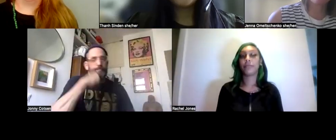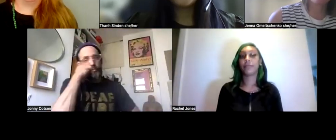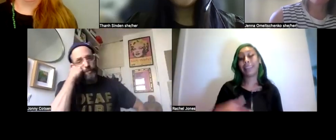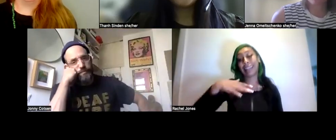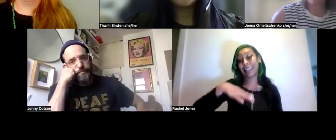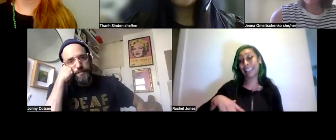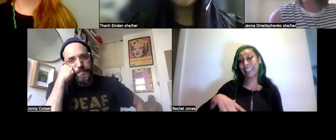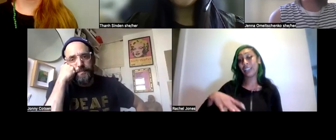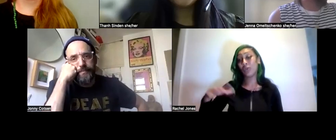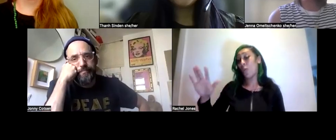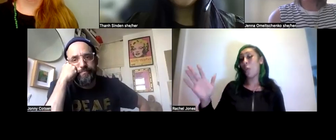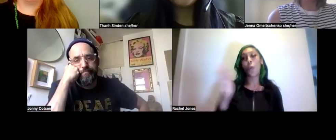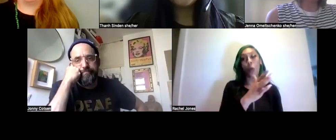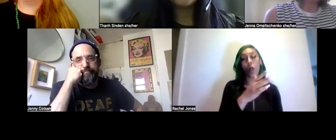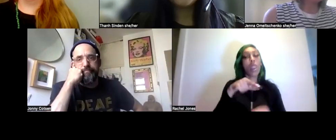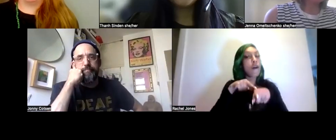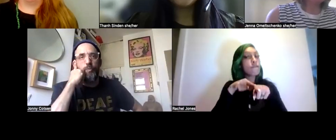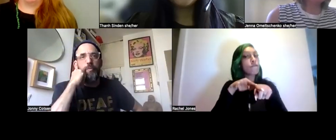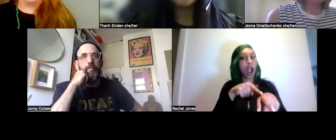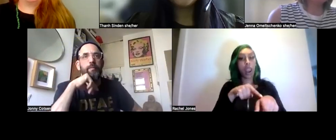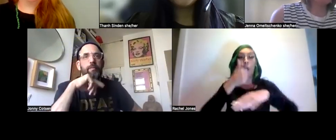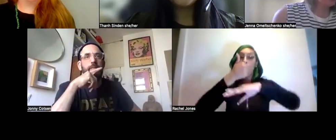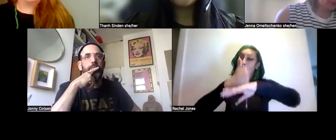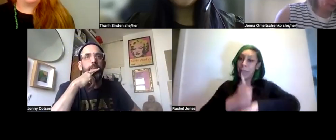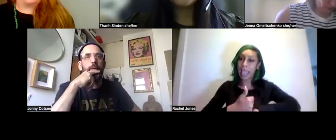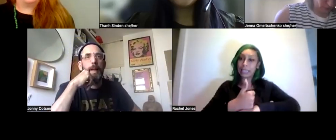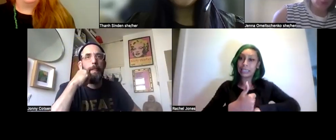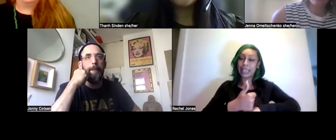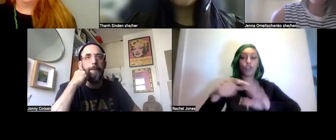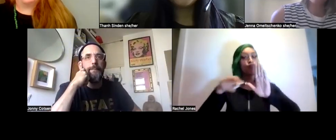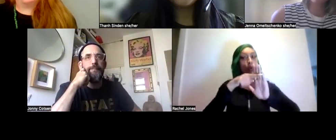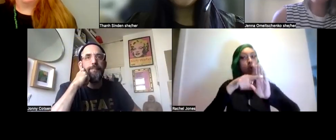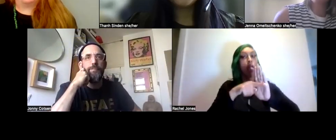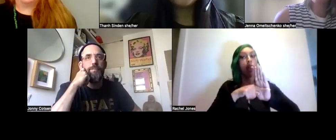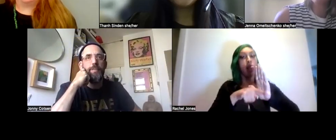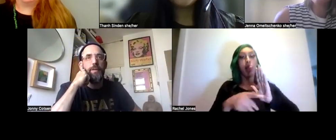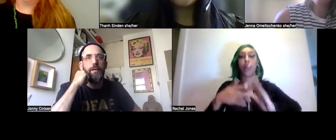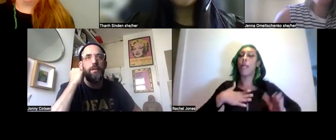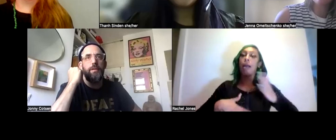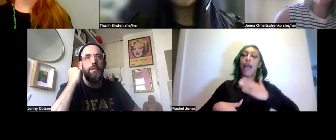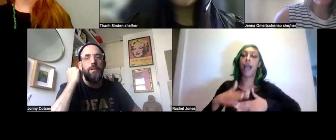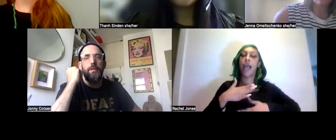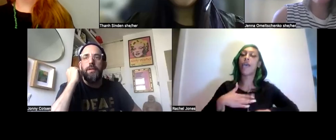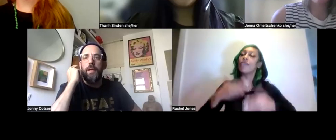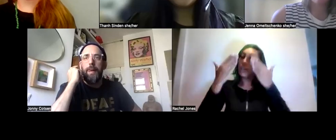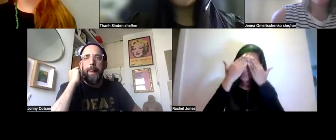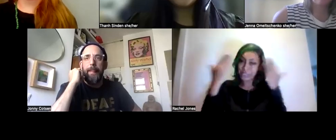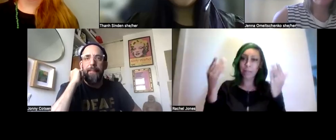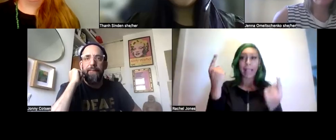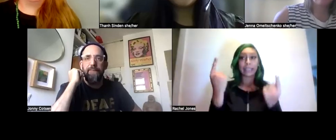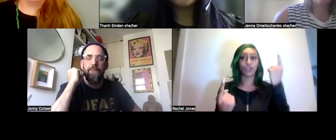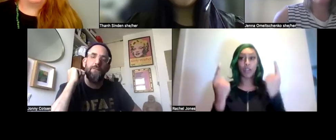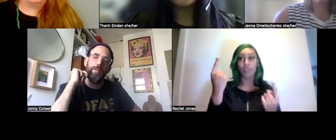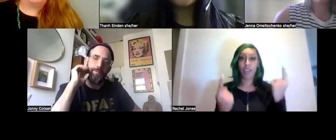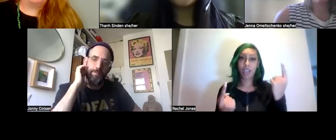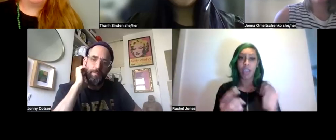us to just follow a basic code of conduct for today. So please do respect and value your collaboration